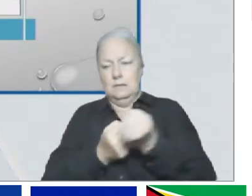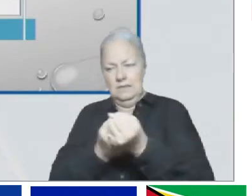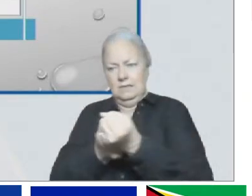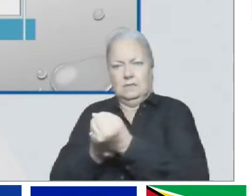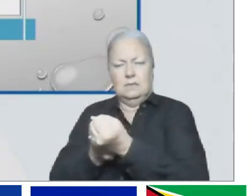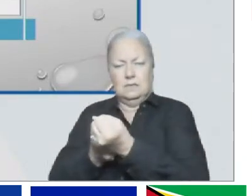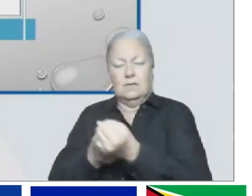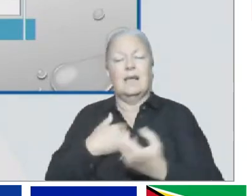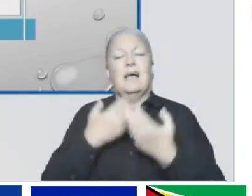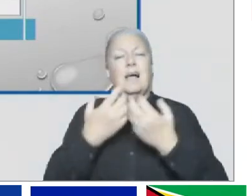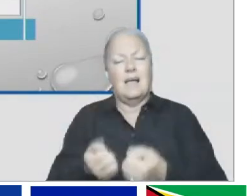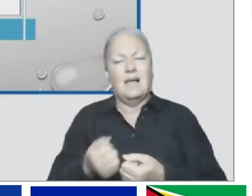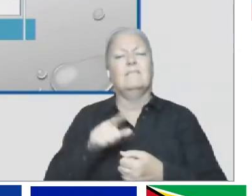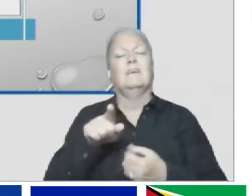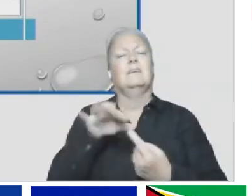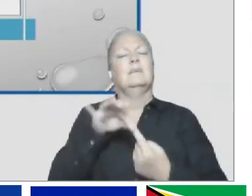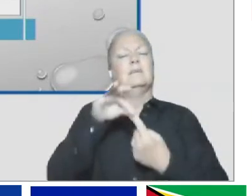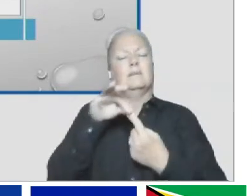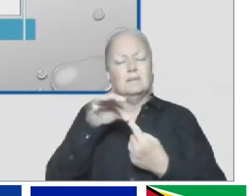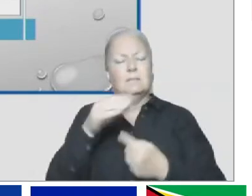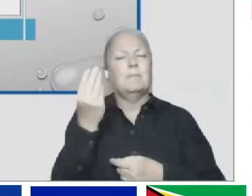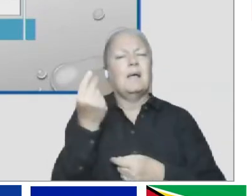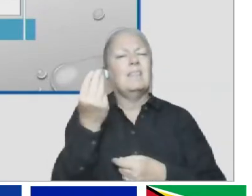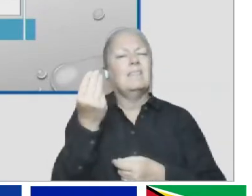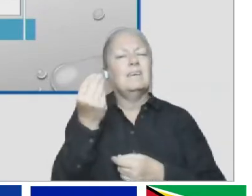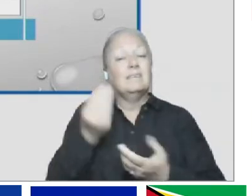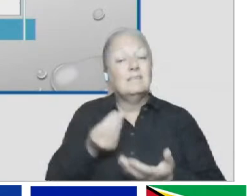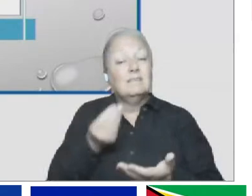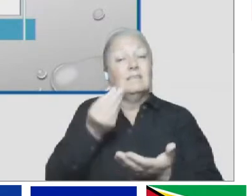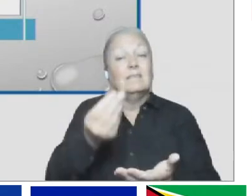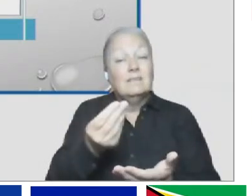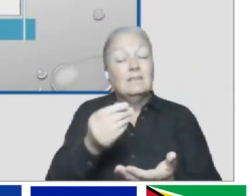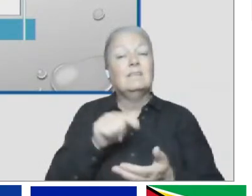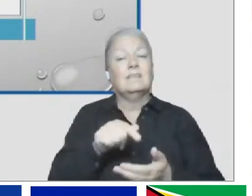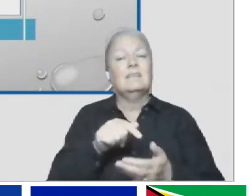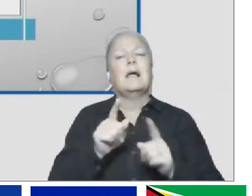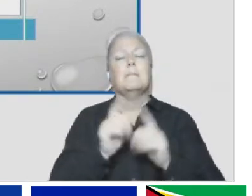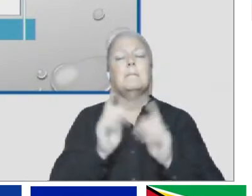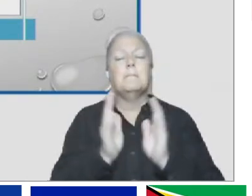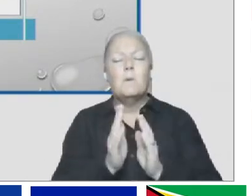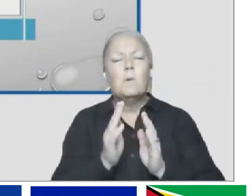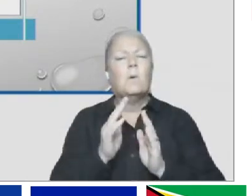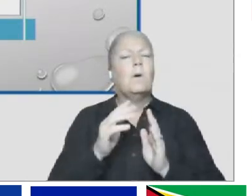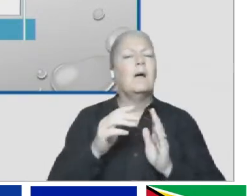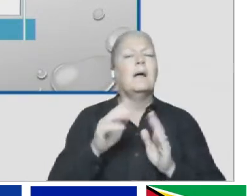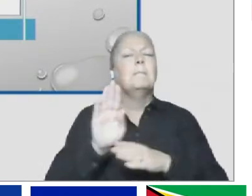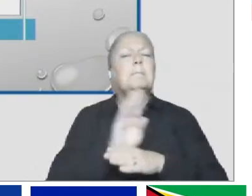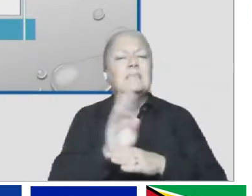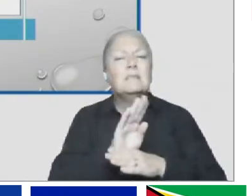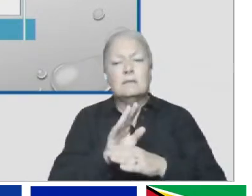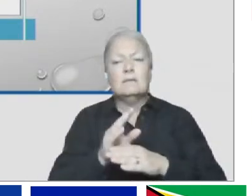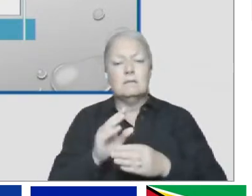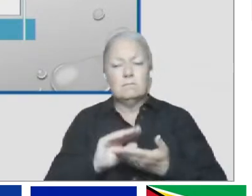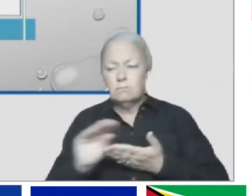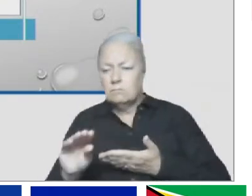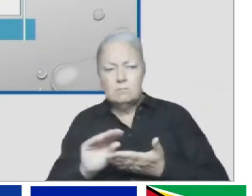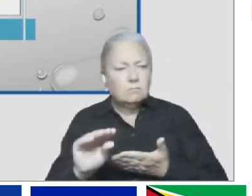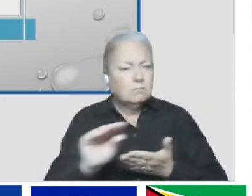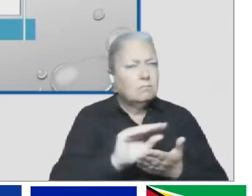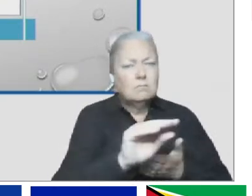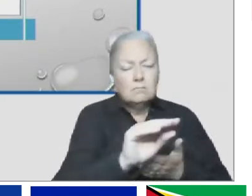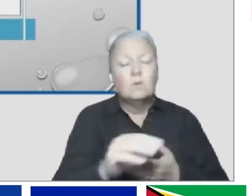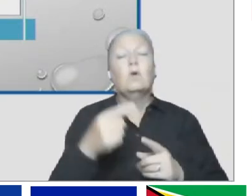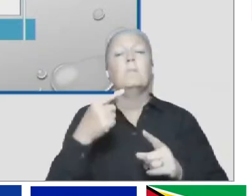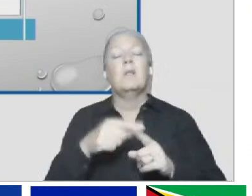Micro Enterprises Program and small business supports. There was additional support to tourism and food distribution